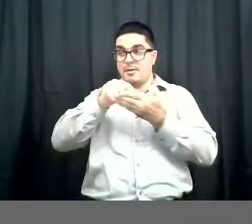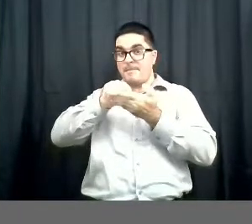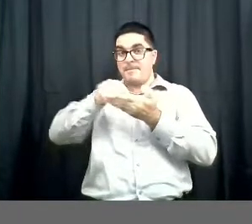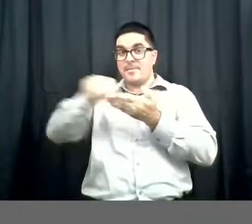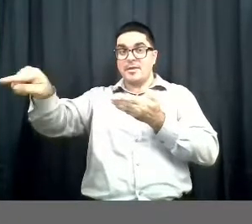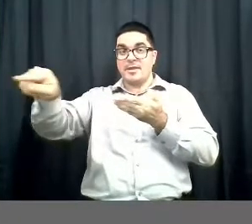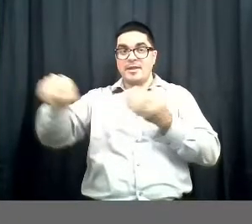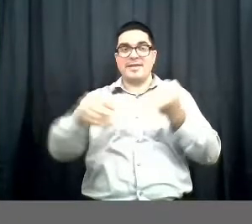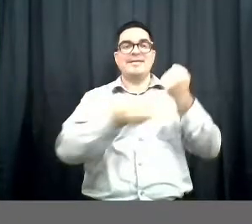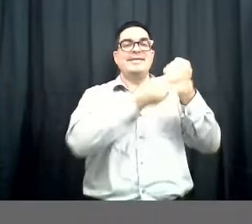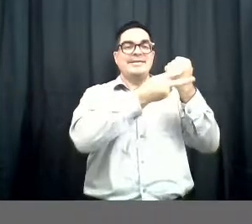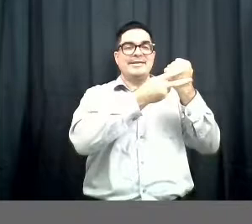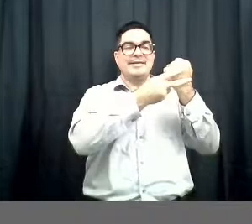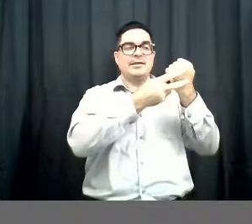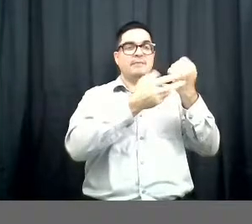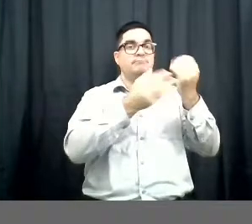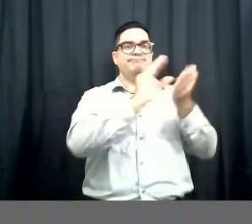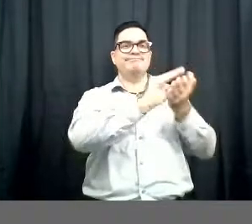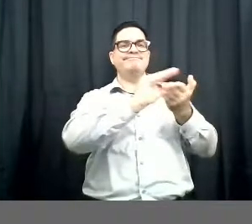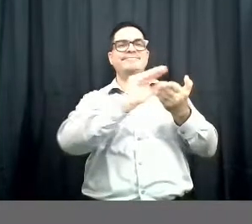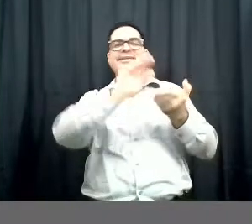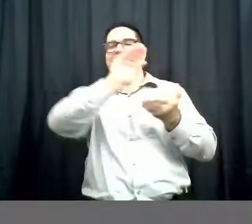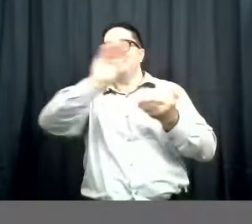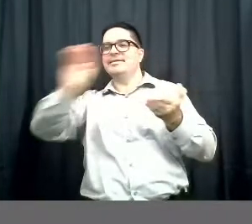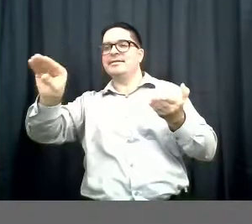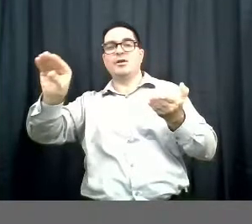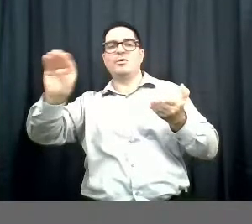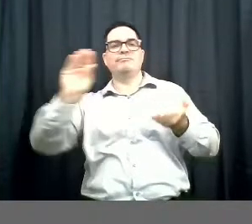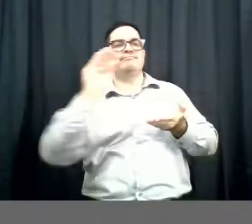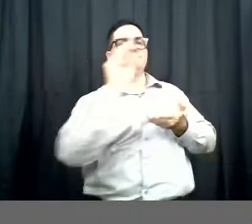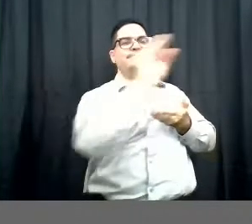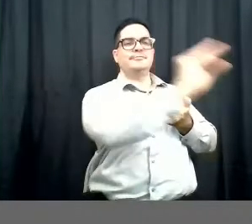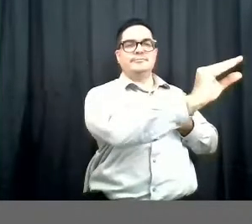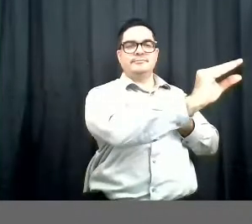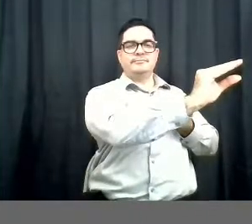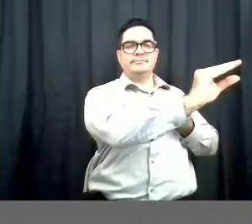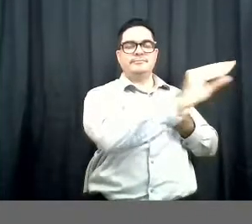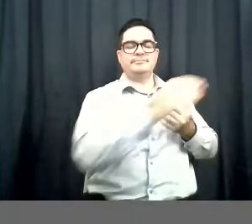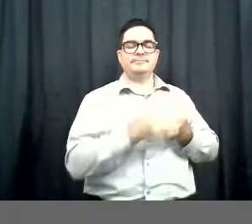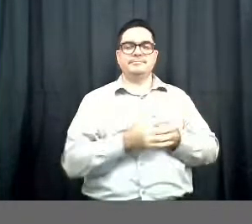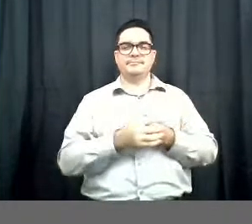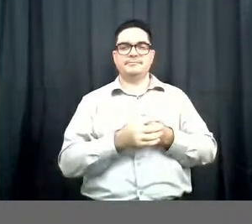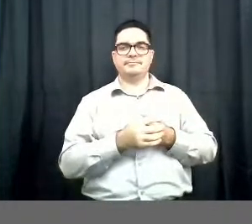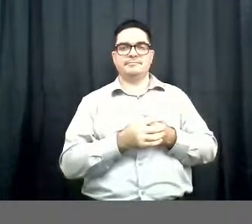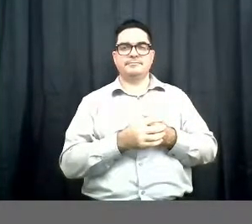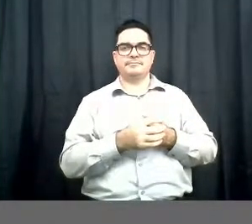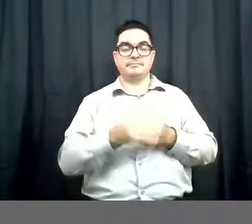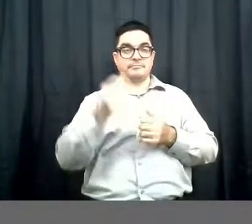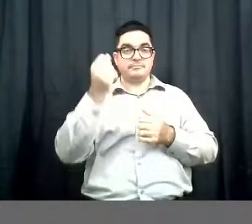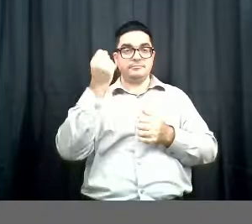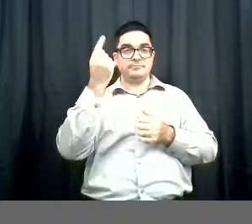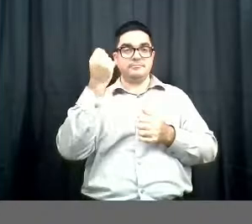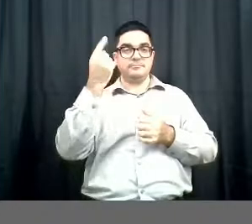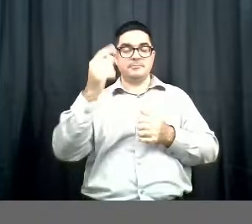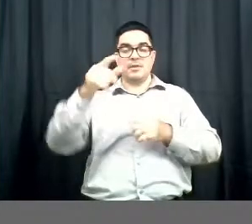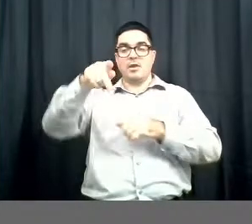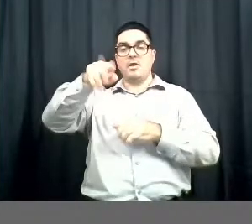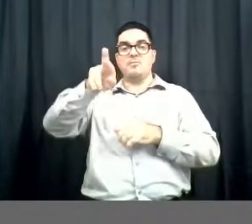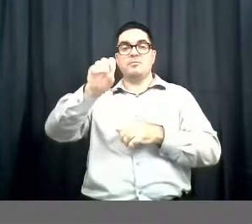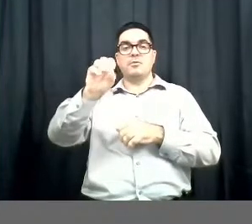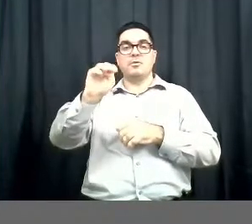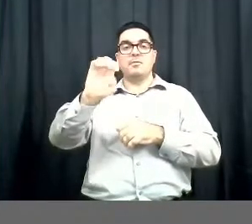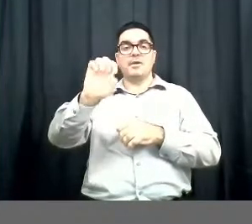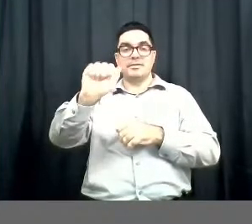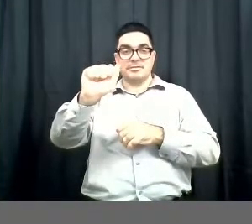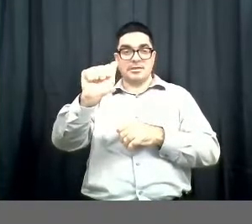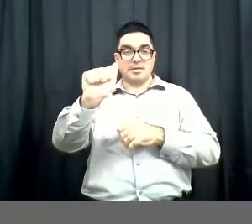offered under the system in 2013, prior to PROMESA, because they recognized that the benefits as delivered under the